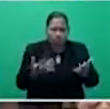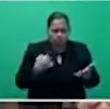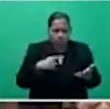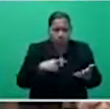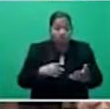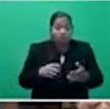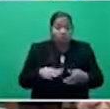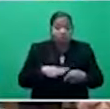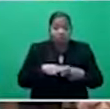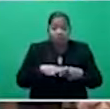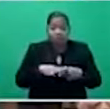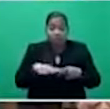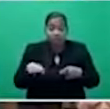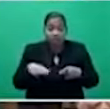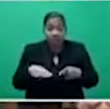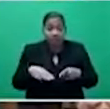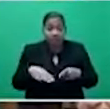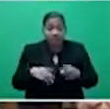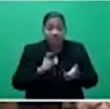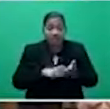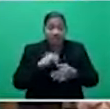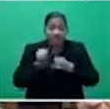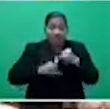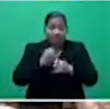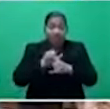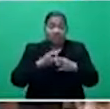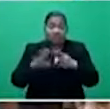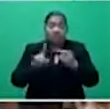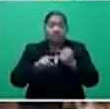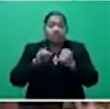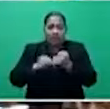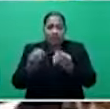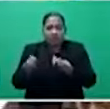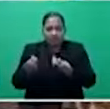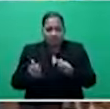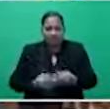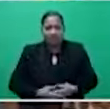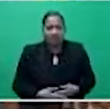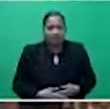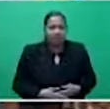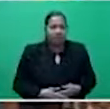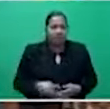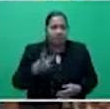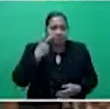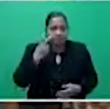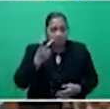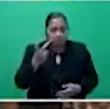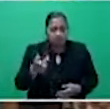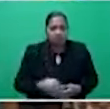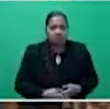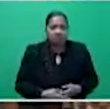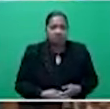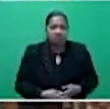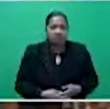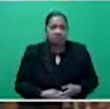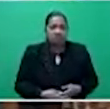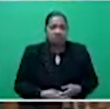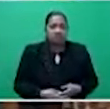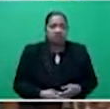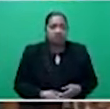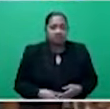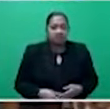debt internationally, you measure it in US dollars. That's how everybody does. Tourism-dependent countries' nominal debt value, if you